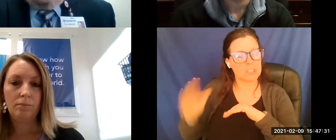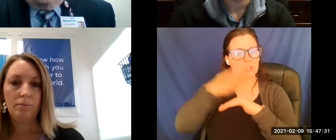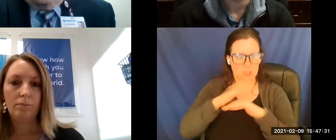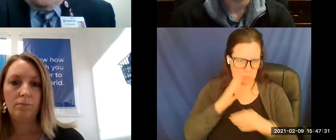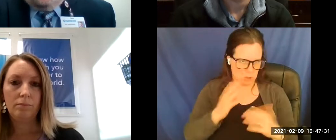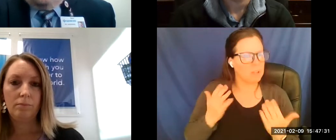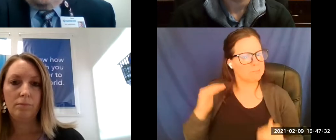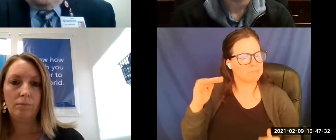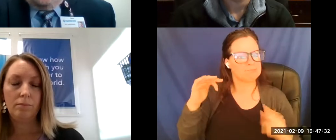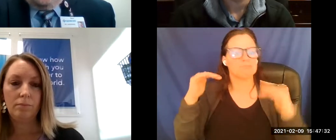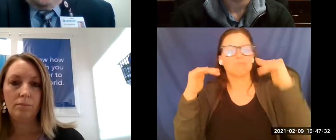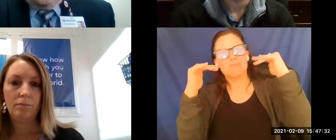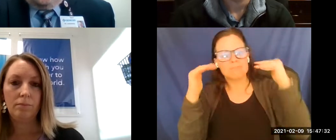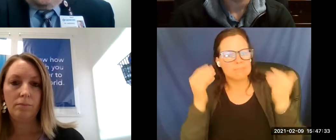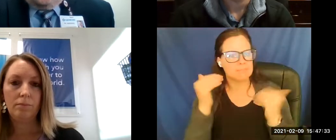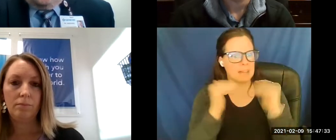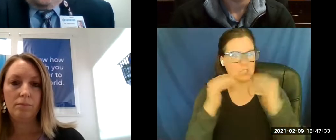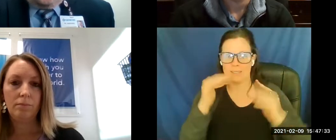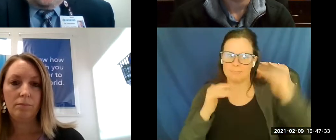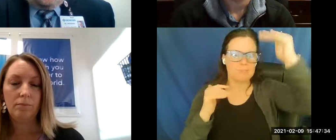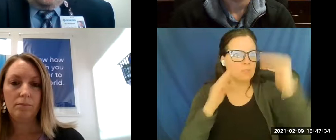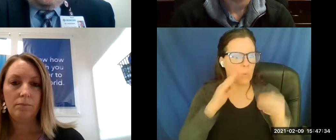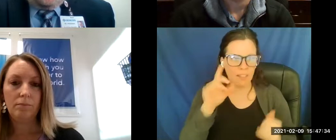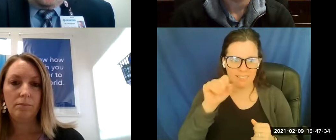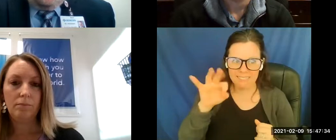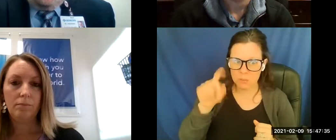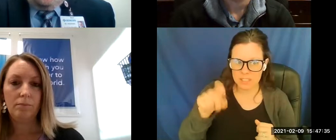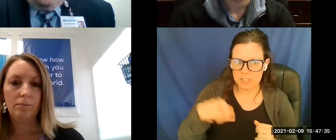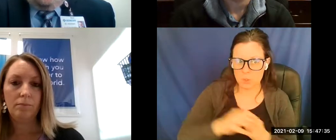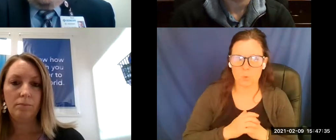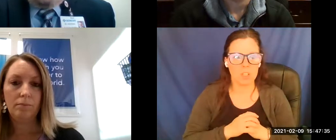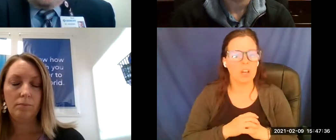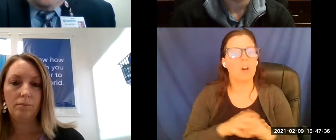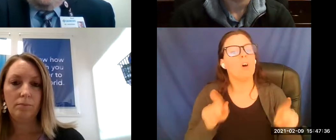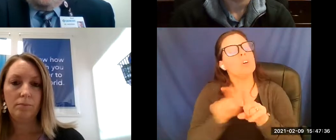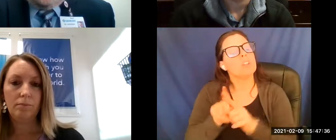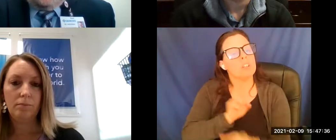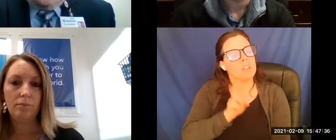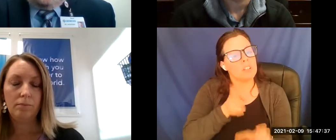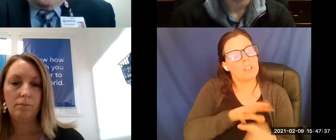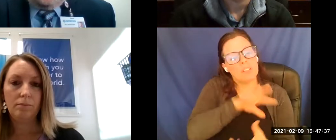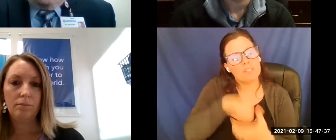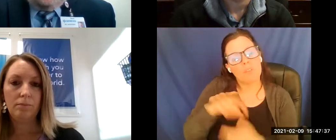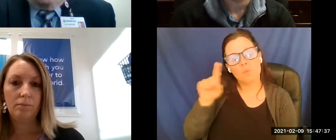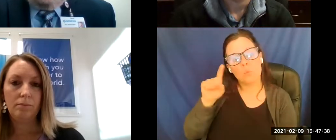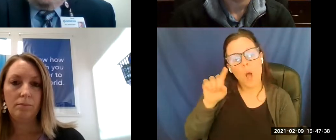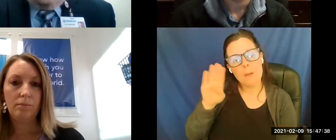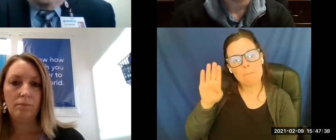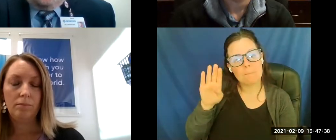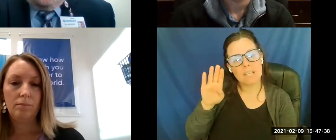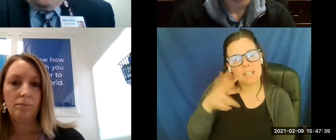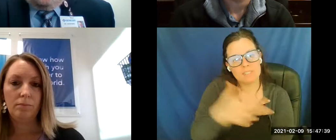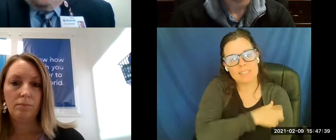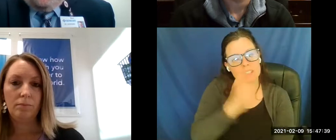that level and beyond if need be. In addition to participating in the 1B vaccinations for the 65 and above